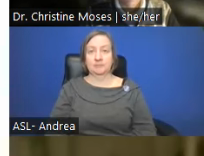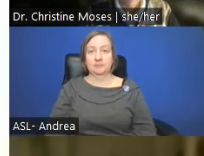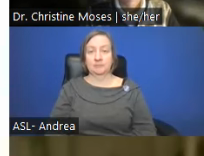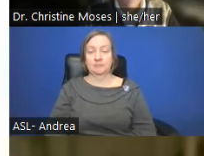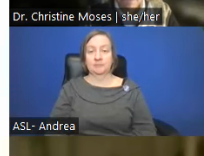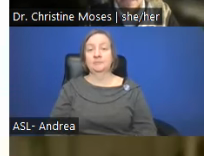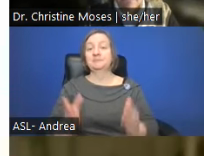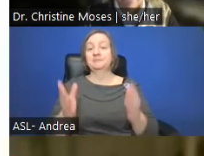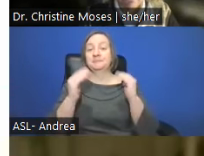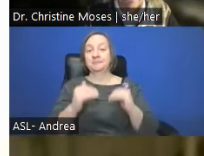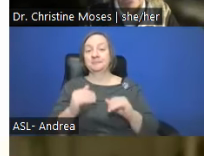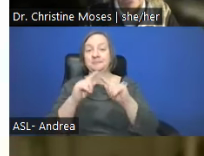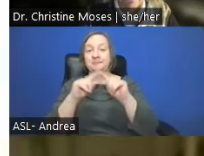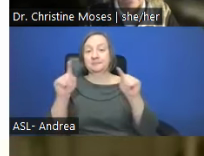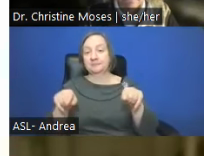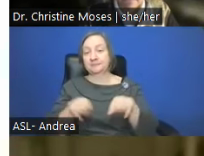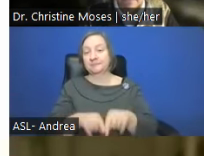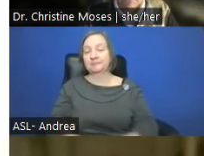The next slide, please.